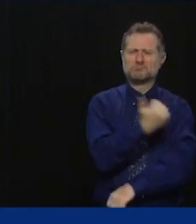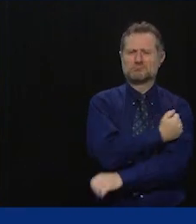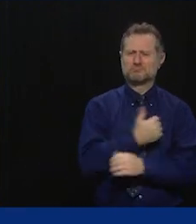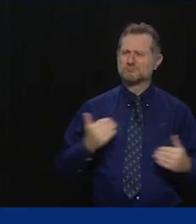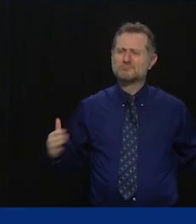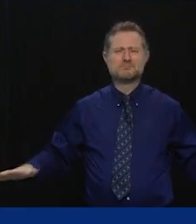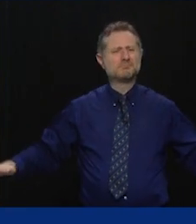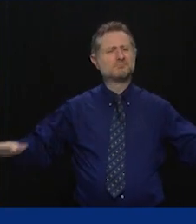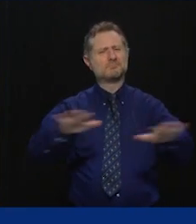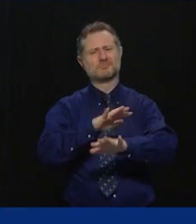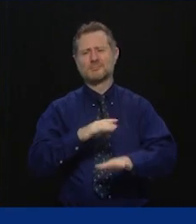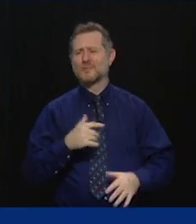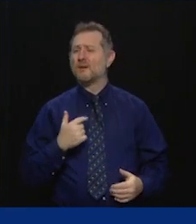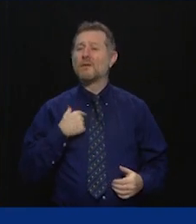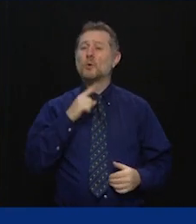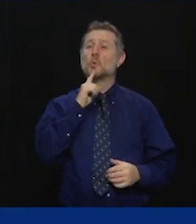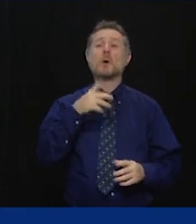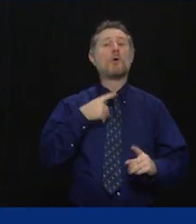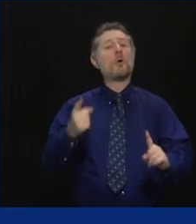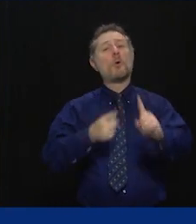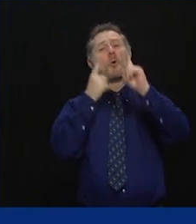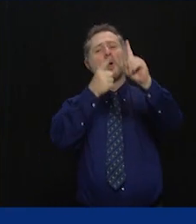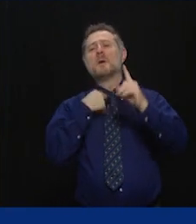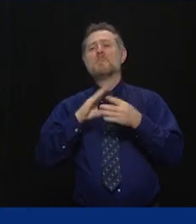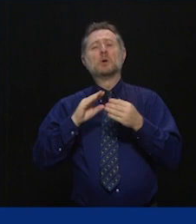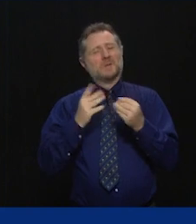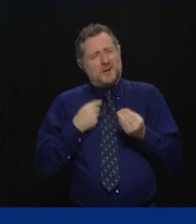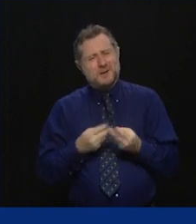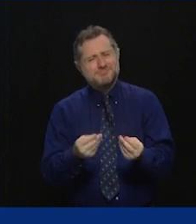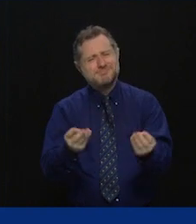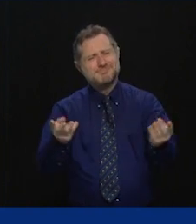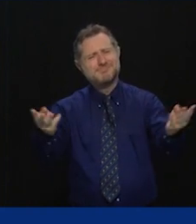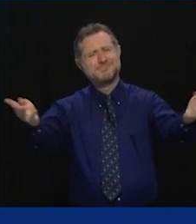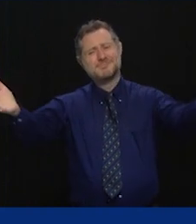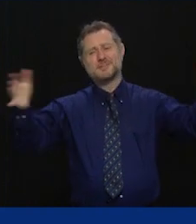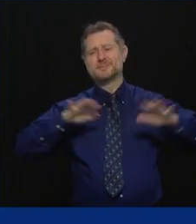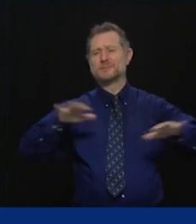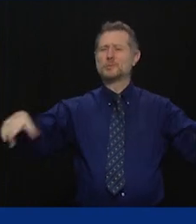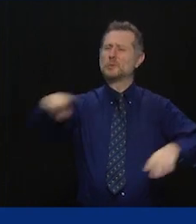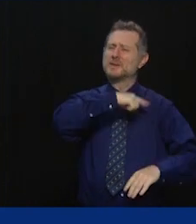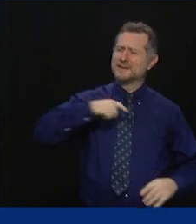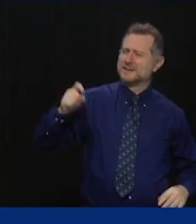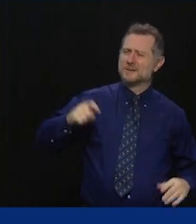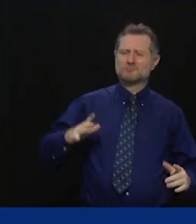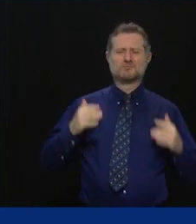want to make sure that we get the message out there that, you know, let's go on the offense so that we can